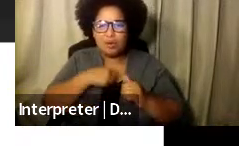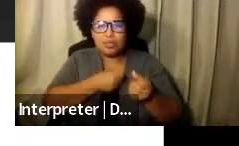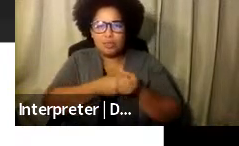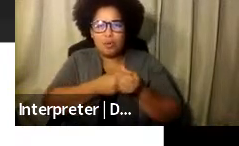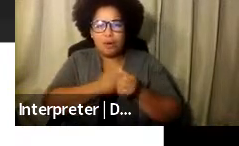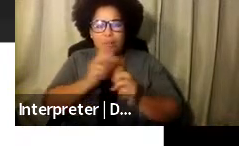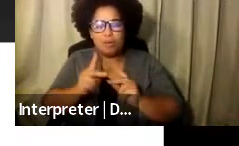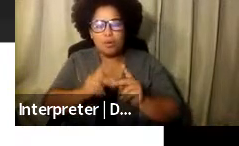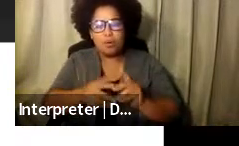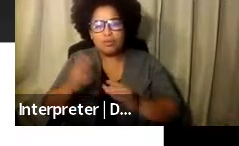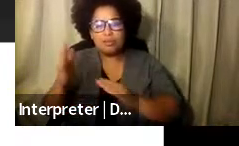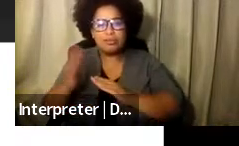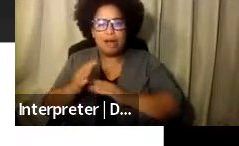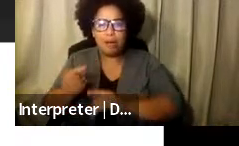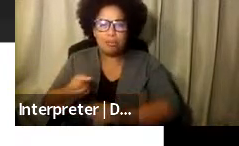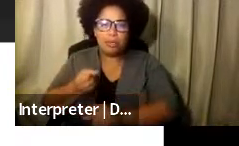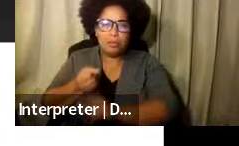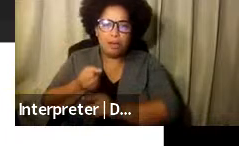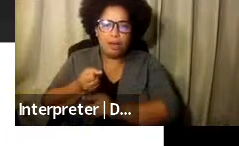impacted residents